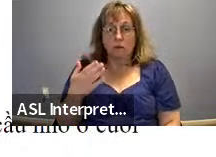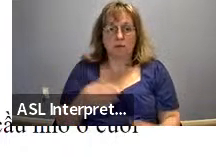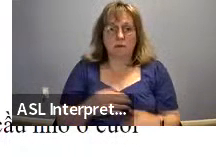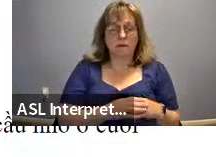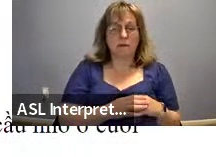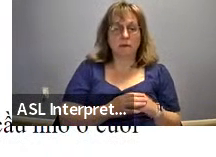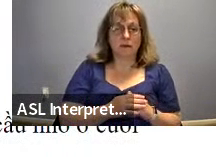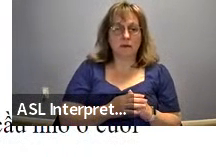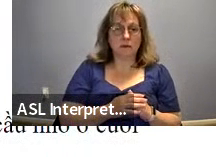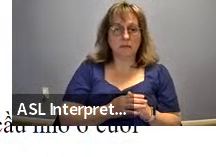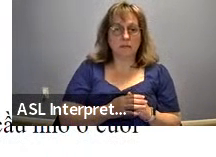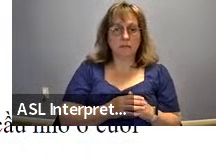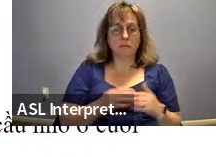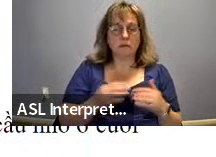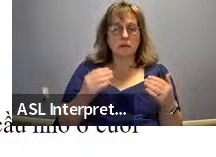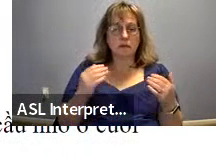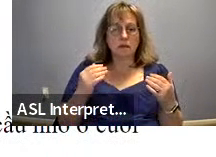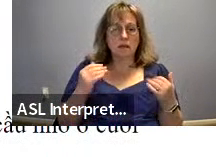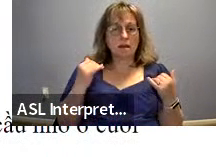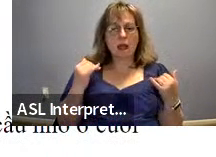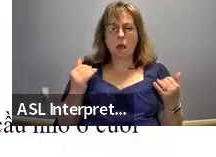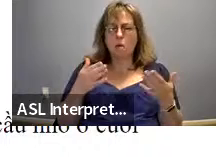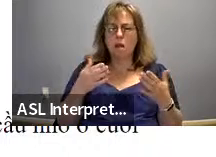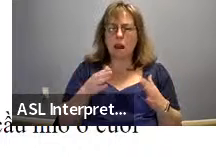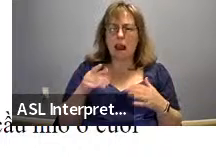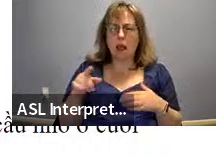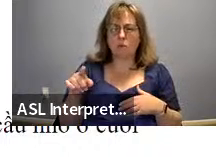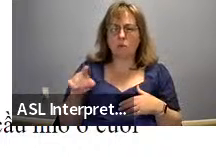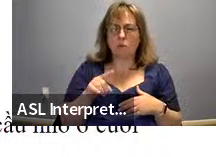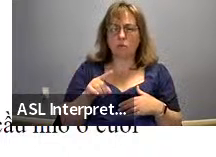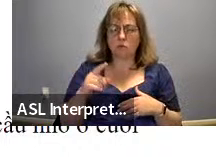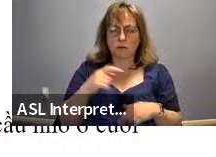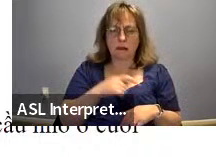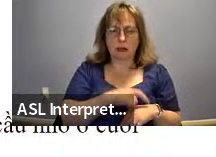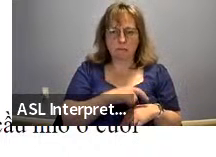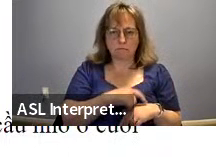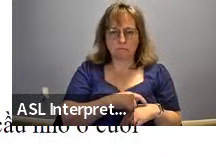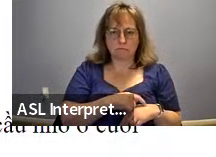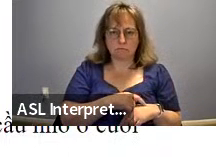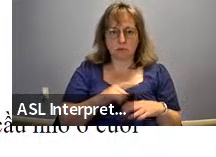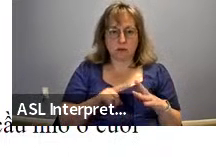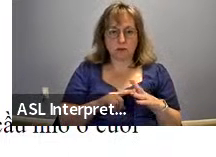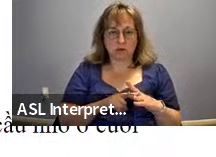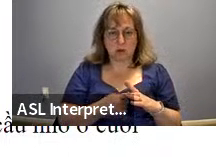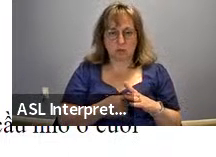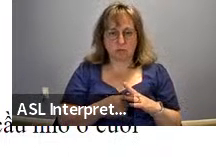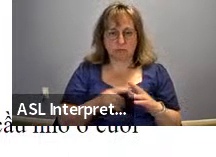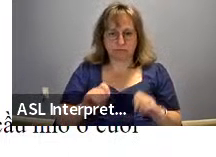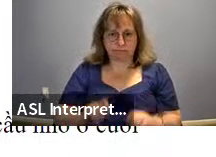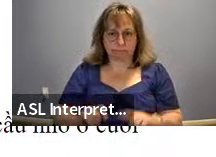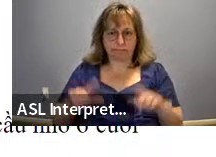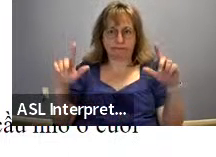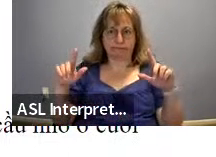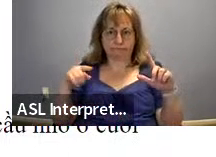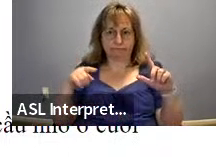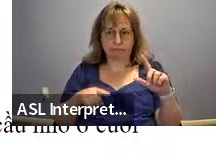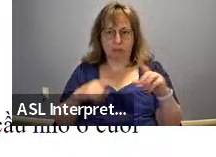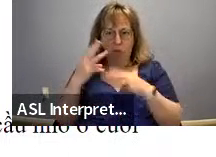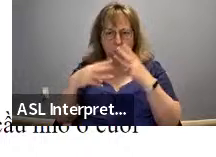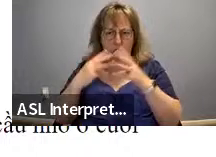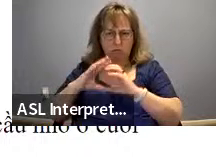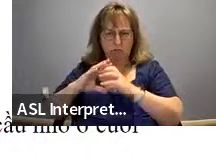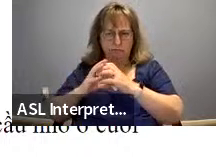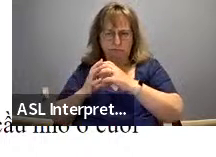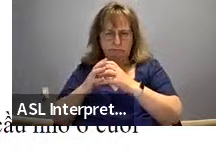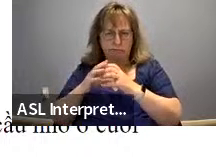like to give everyone a second while we start that interpretation feature and everyone to choose their channels.